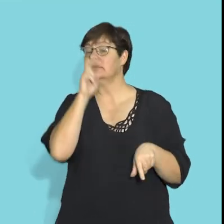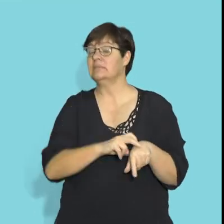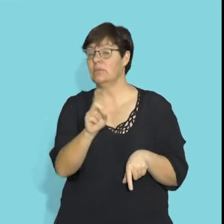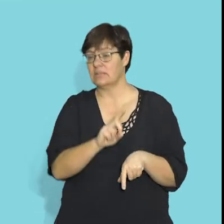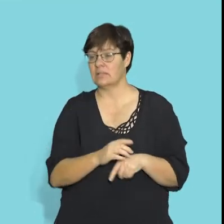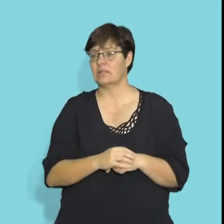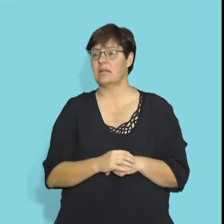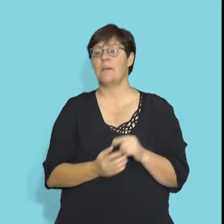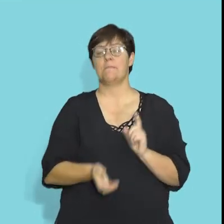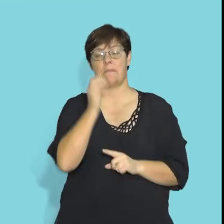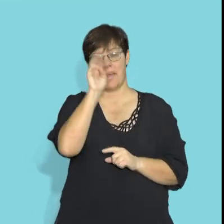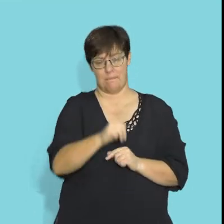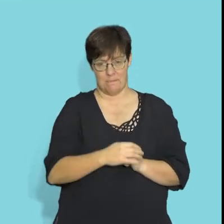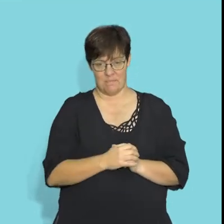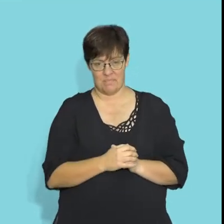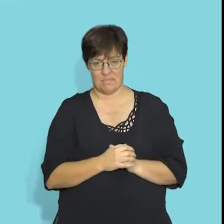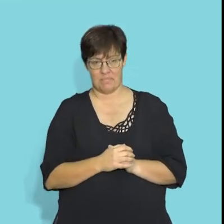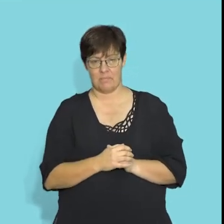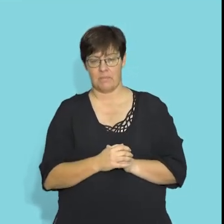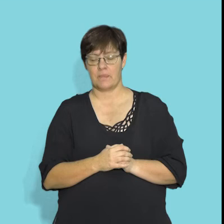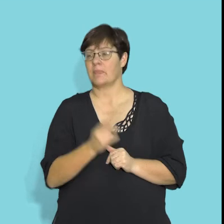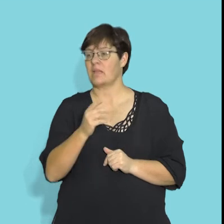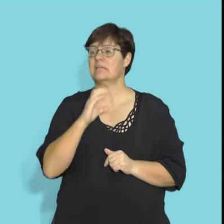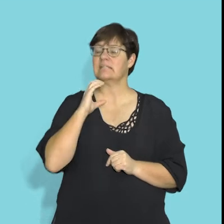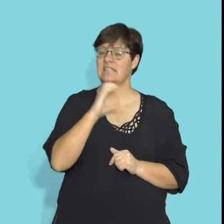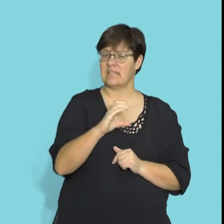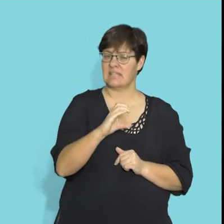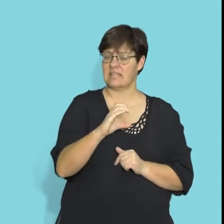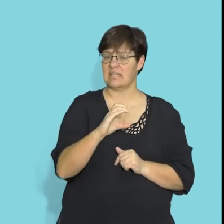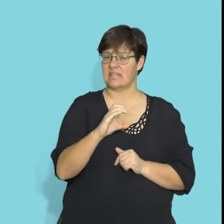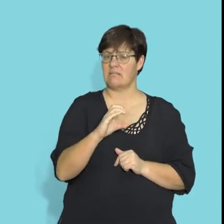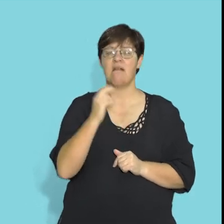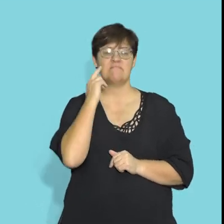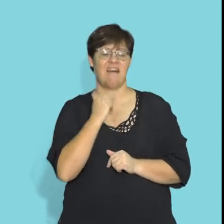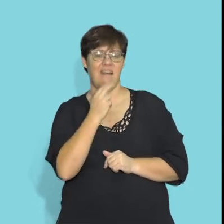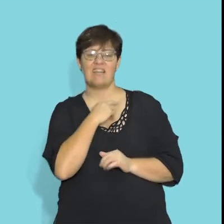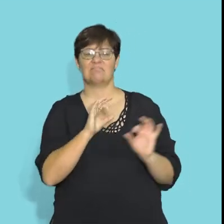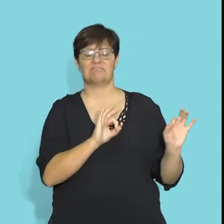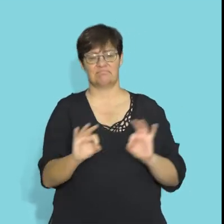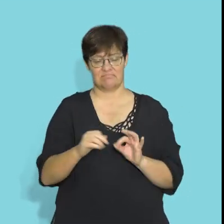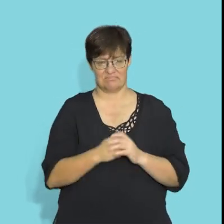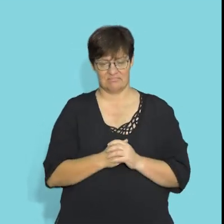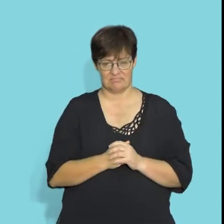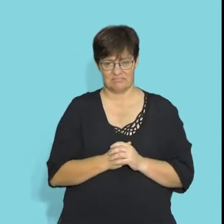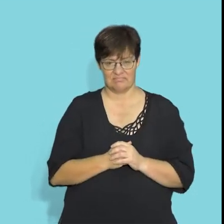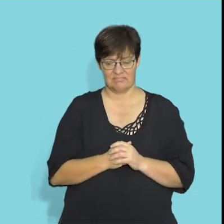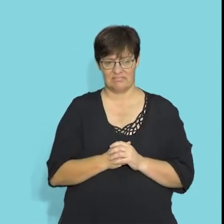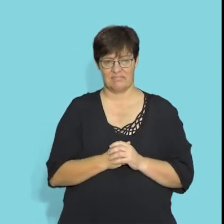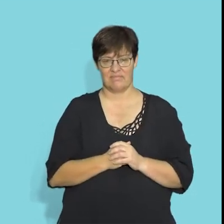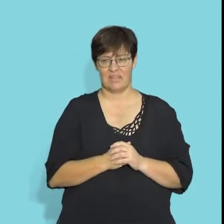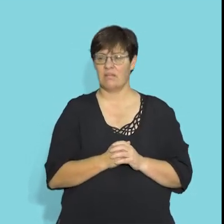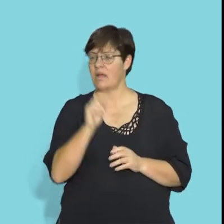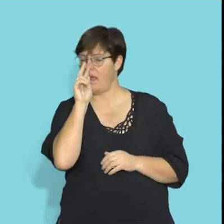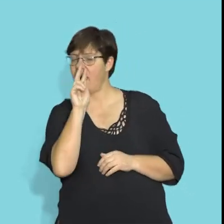find m, and I need to find c. In this case, c is nice and easy. By